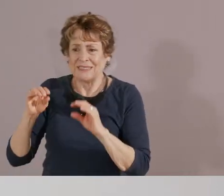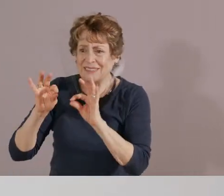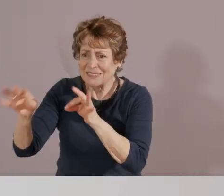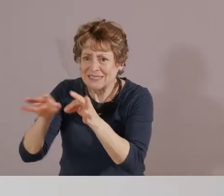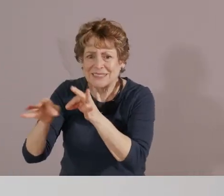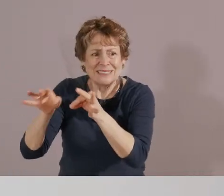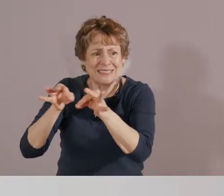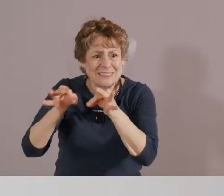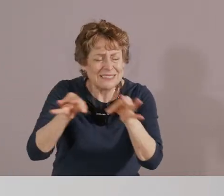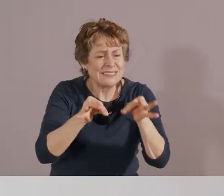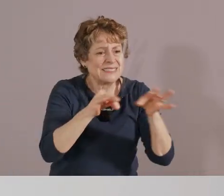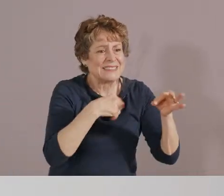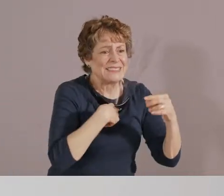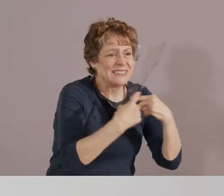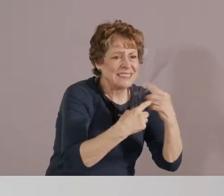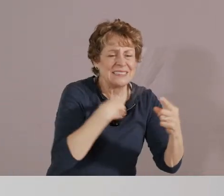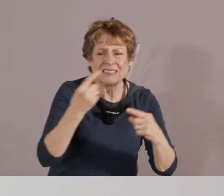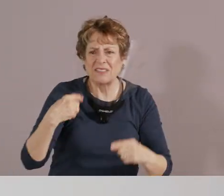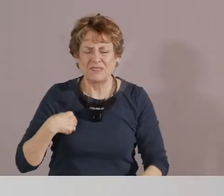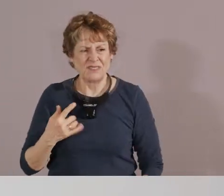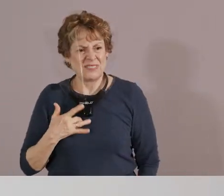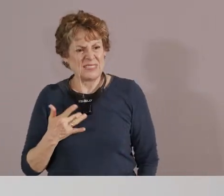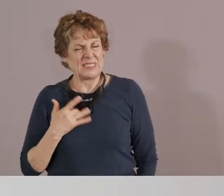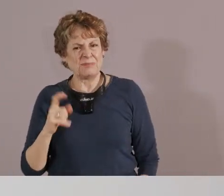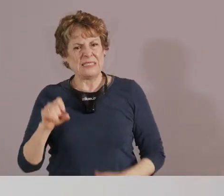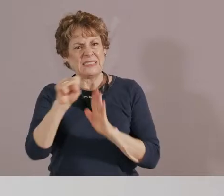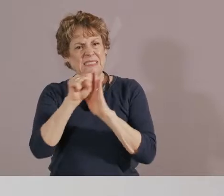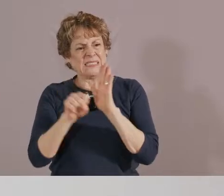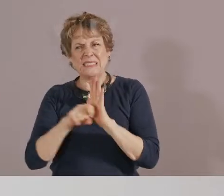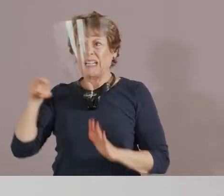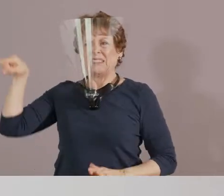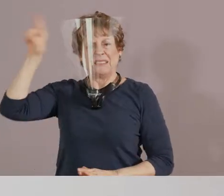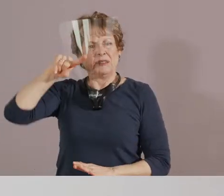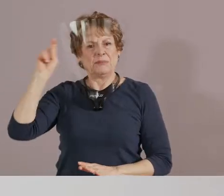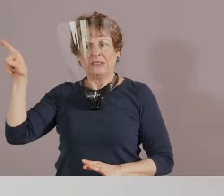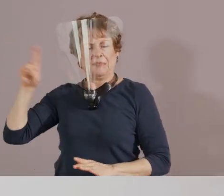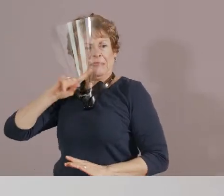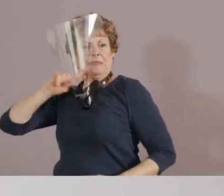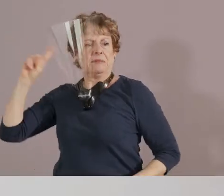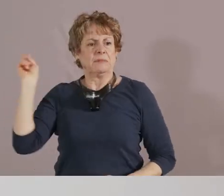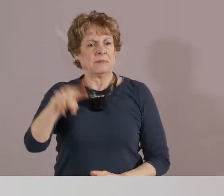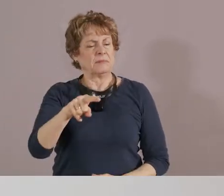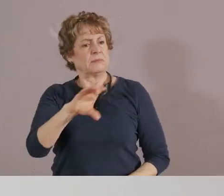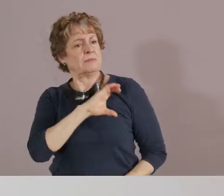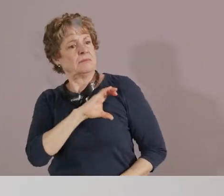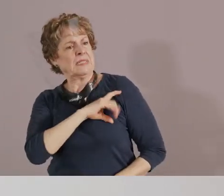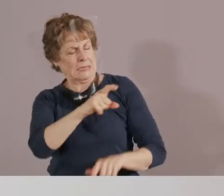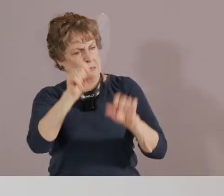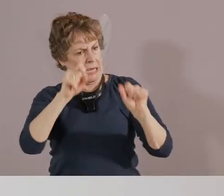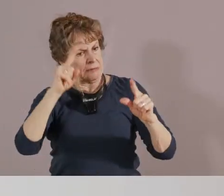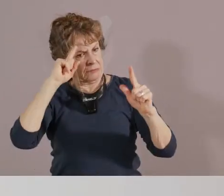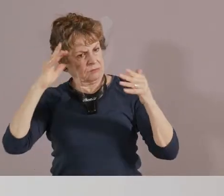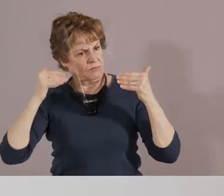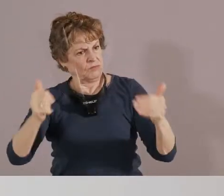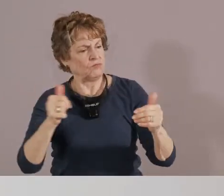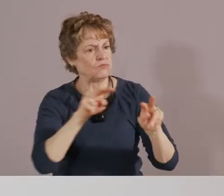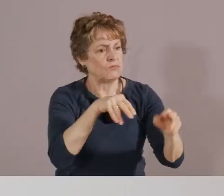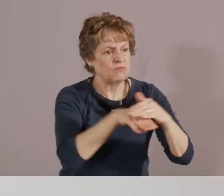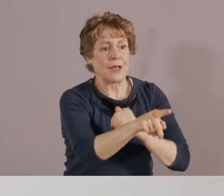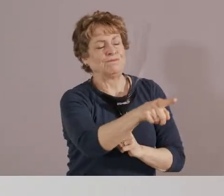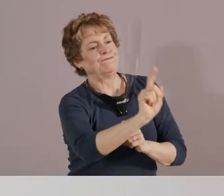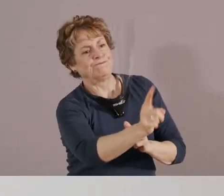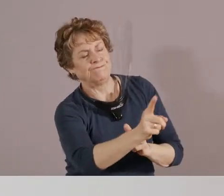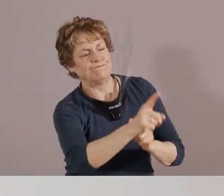to have the local law enforcement be more forceful in enforcing. Does that make any sense? I mean, it's just a